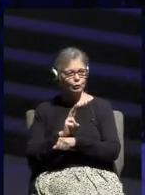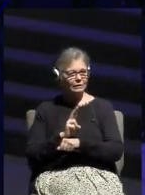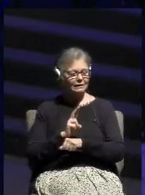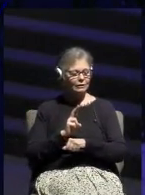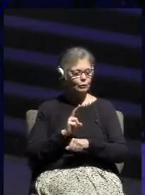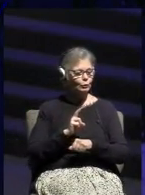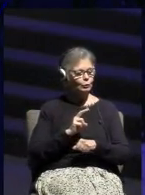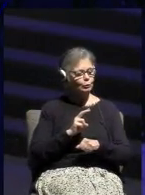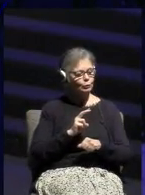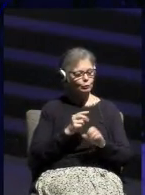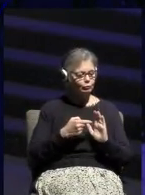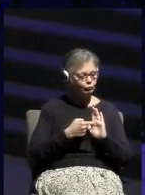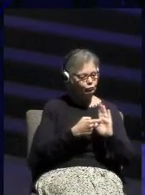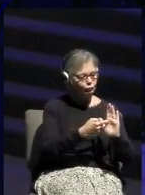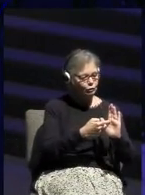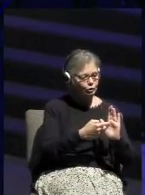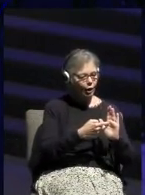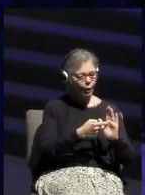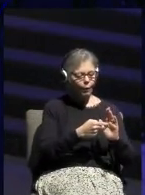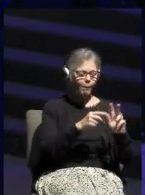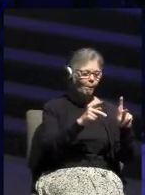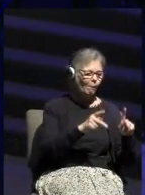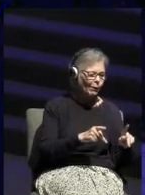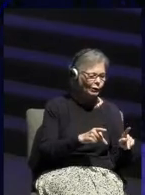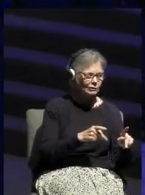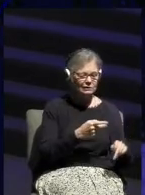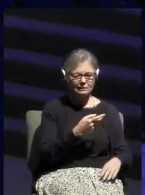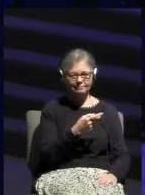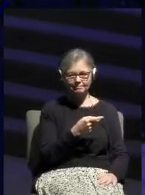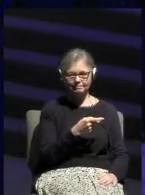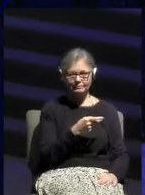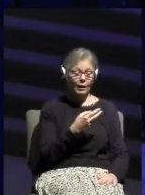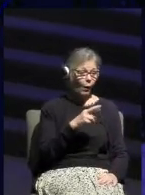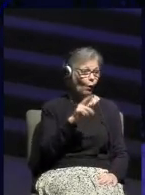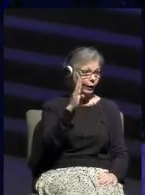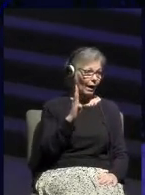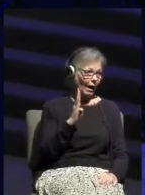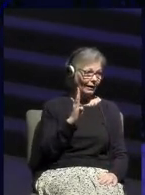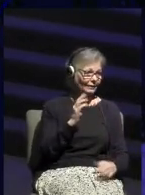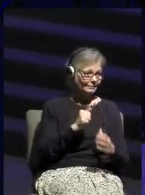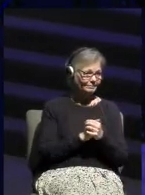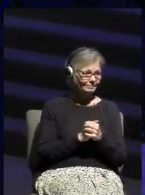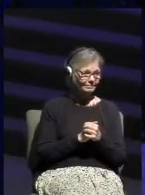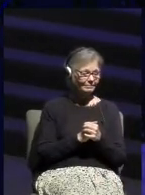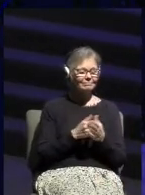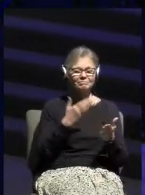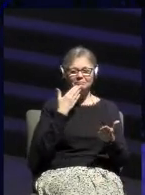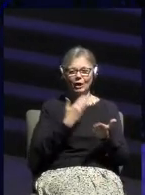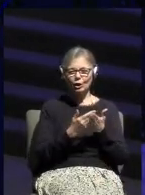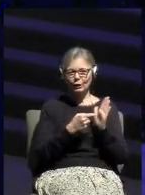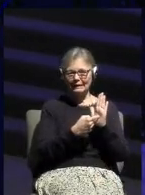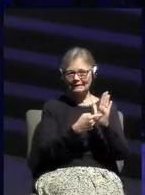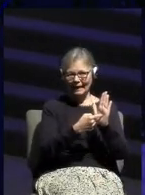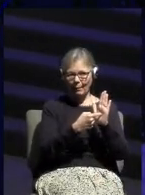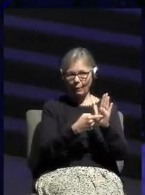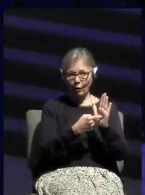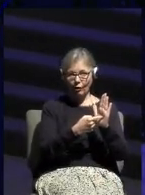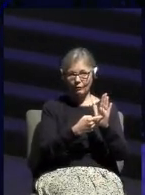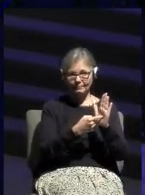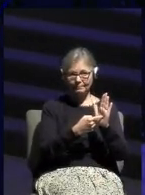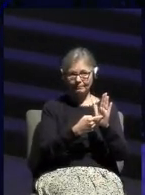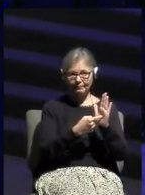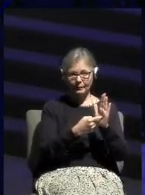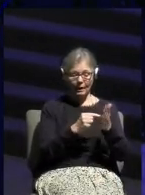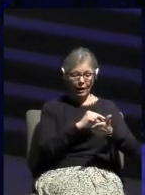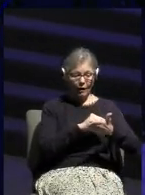a person, or for us, deity. The greatest example for our reading today would be found